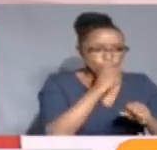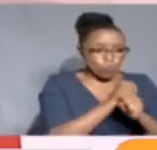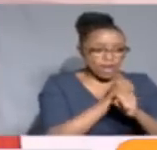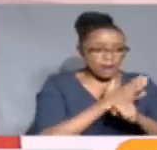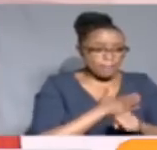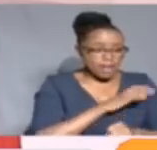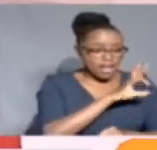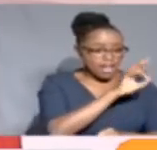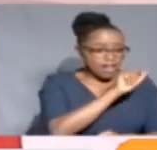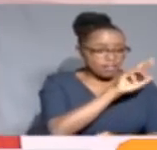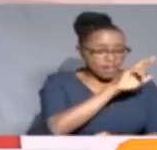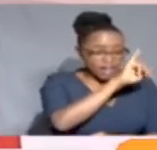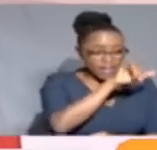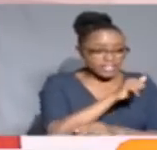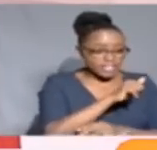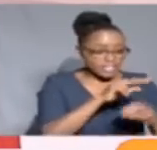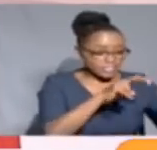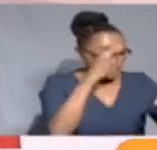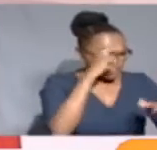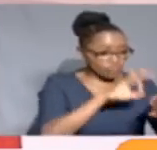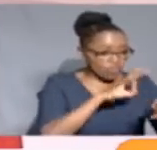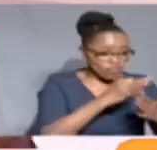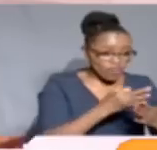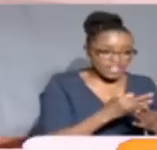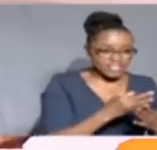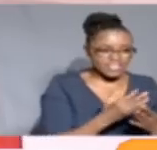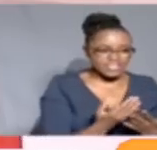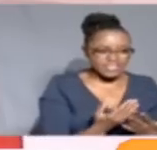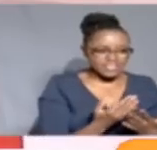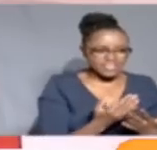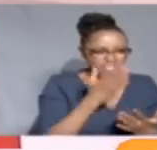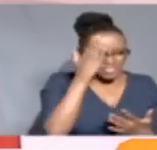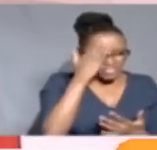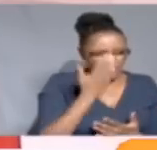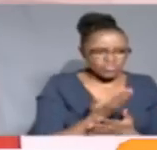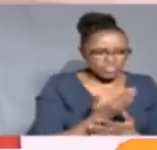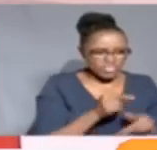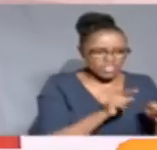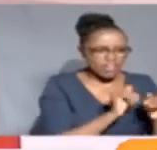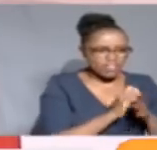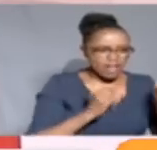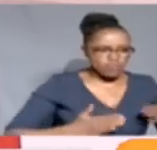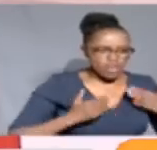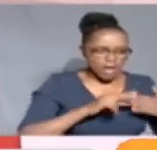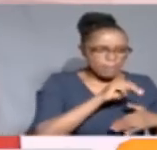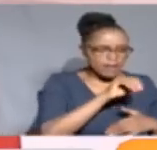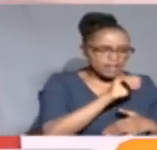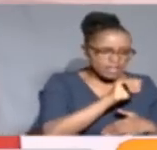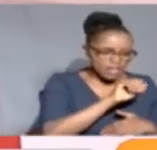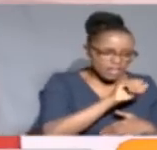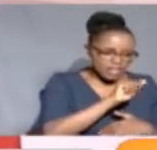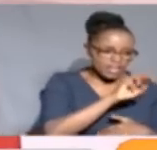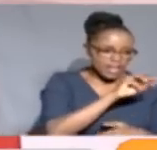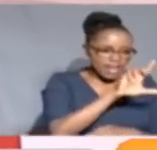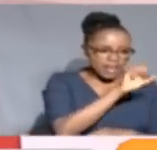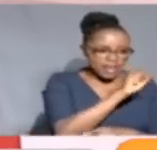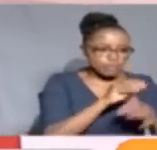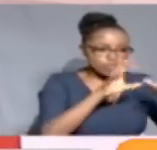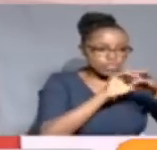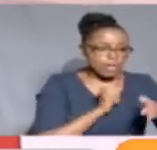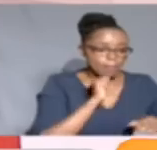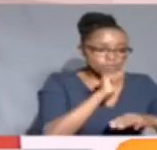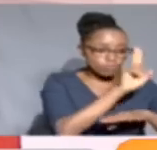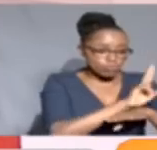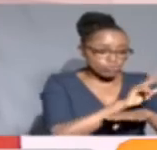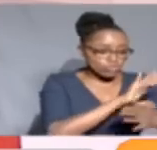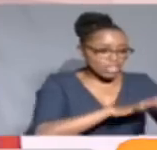in Faraja is looking for funds. Fundraising is like, I'm even glad that Nameless is joining us, because maybe we can use his networks